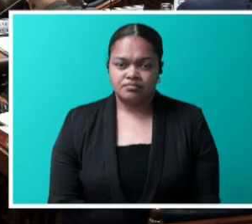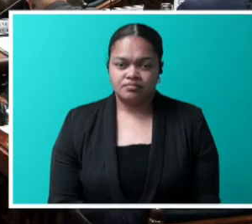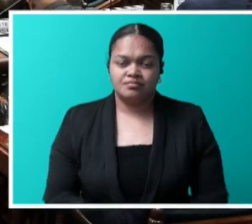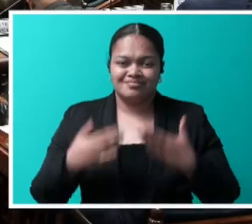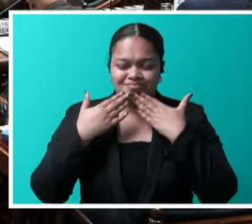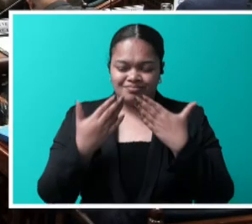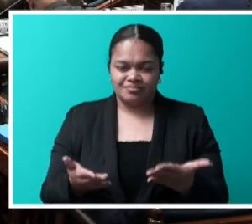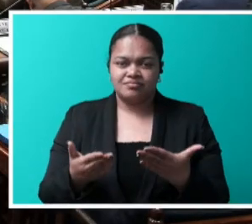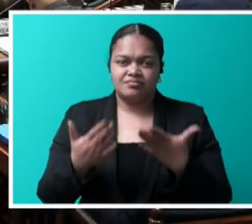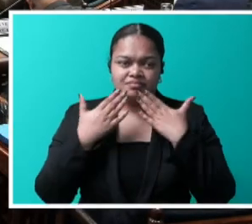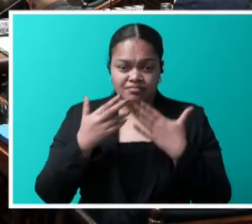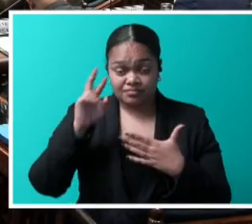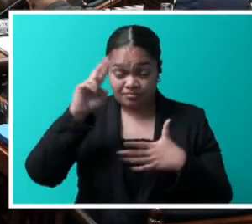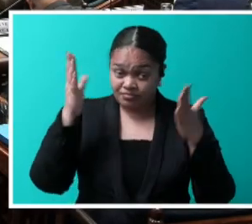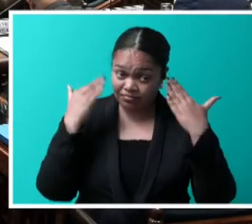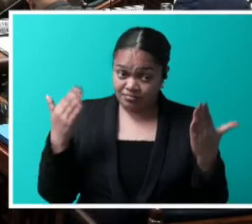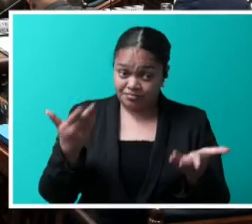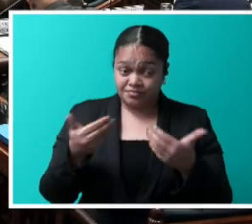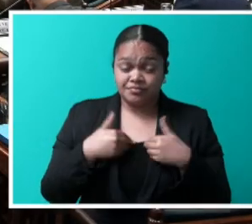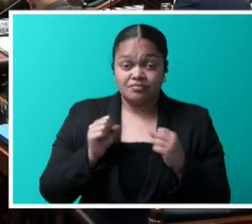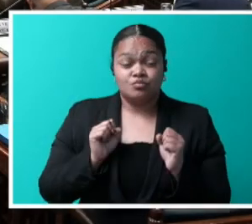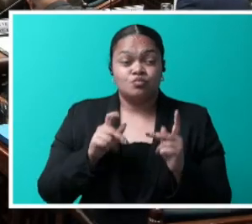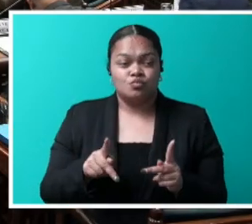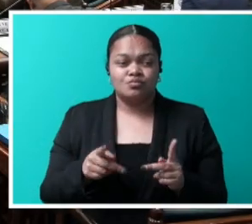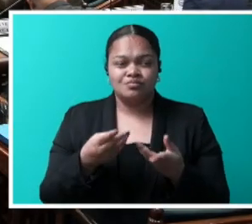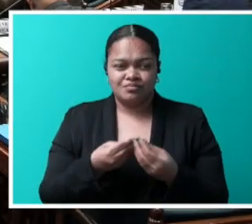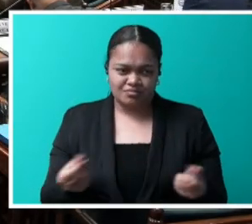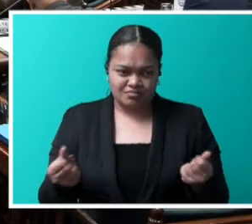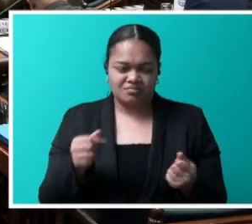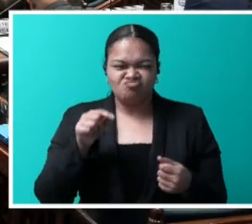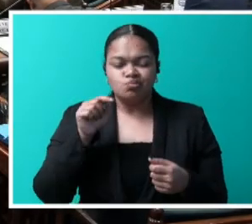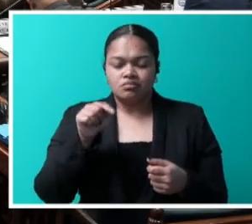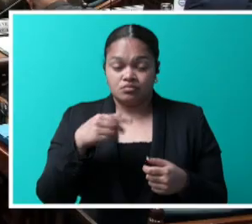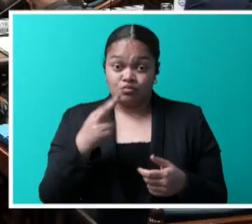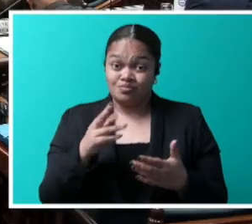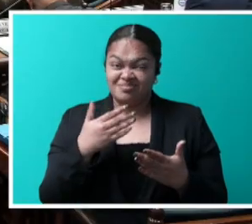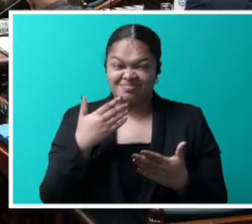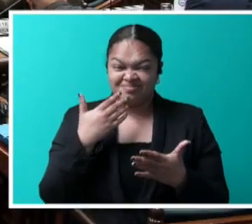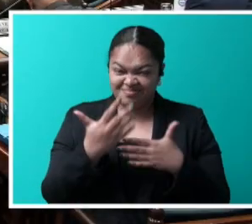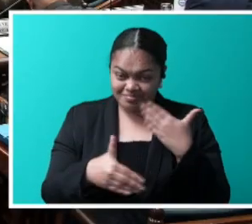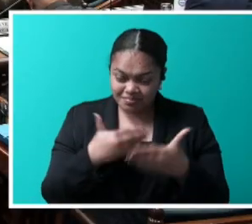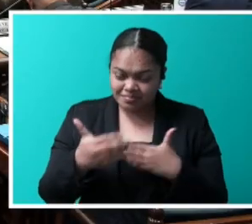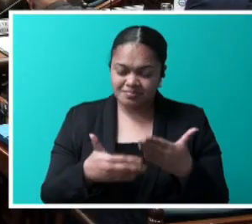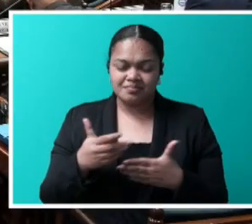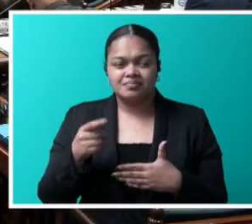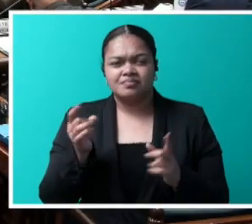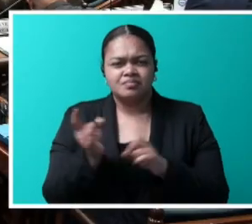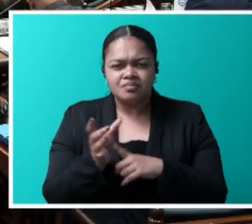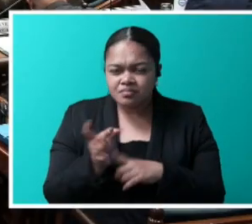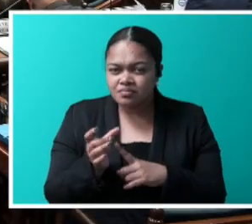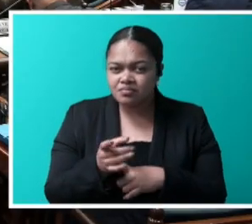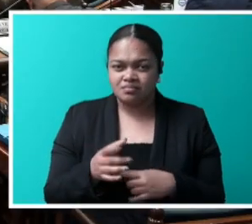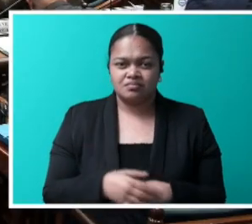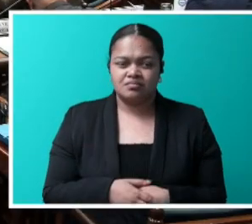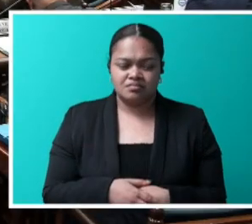Thank you, Mr. Speaker, for the opportunity to address the House on the importance of the